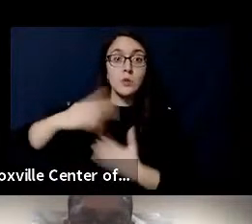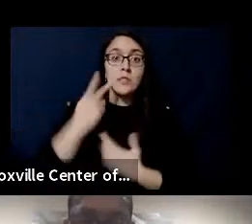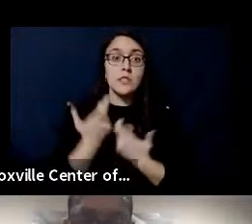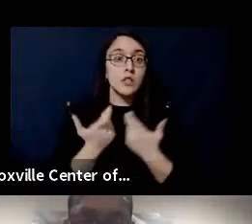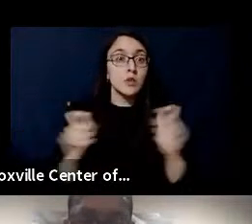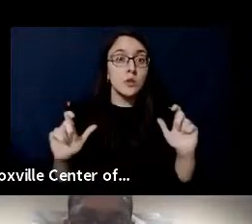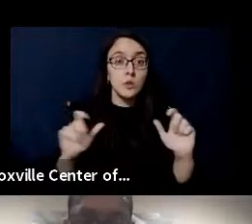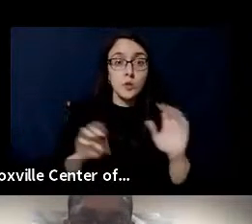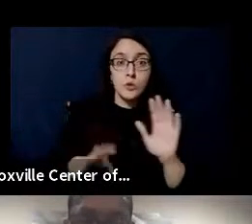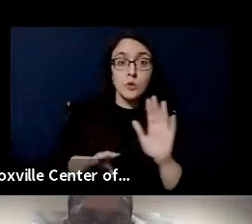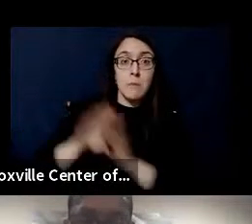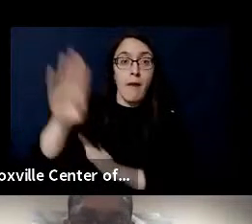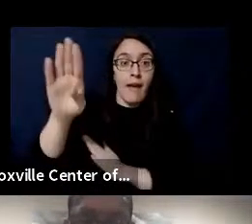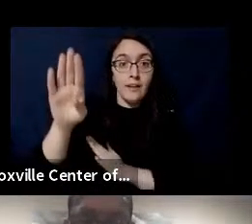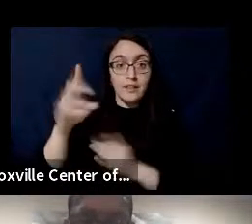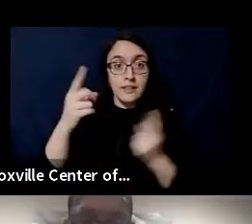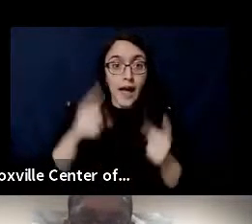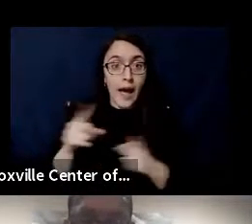spikes of